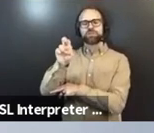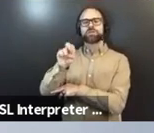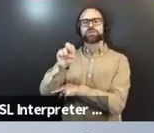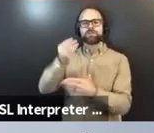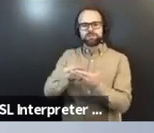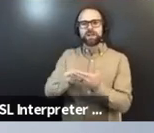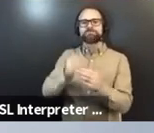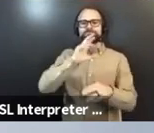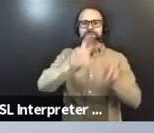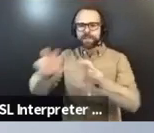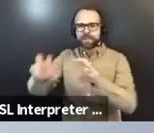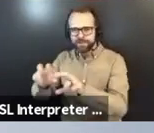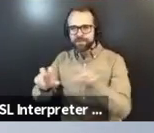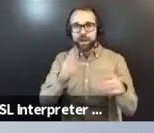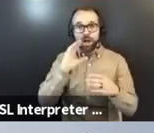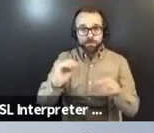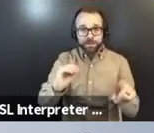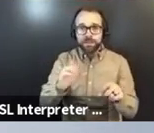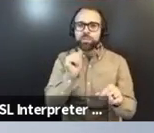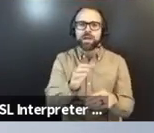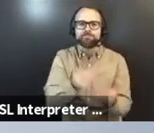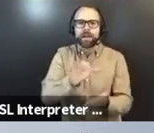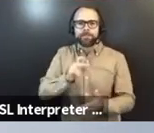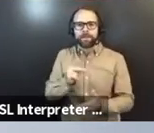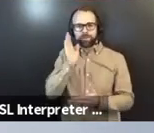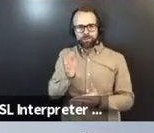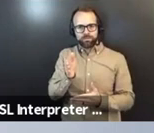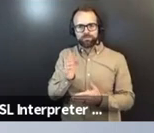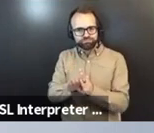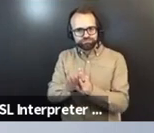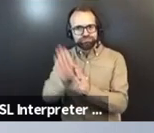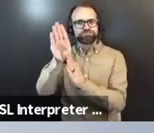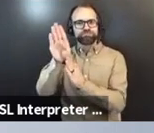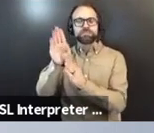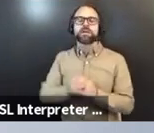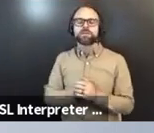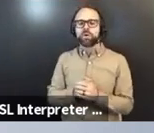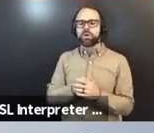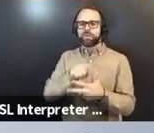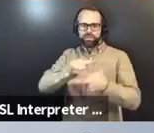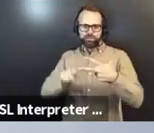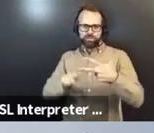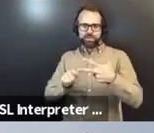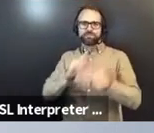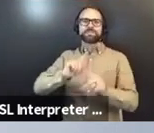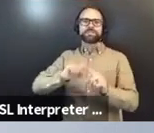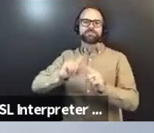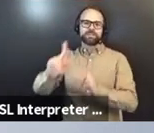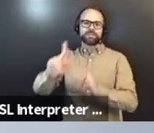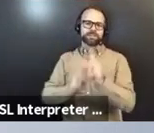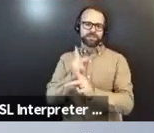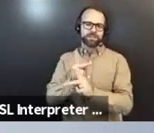we're actually assisting with turnarounds. So these are the three main verticals of what we do. When I joined the firm